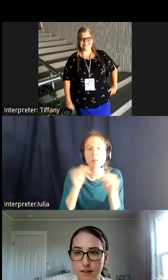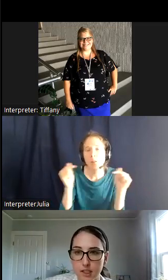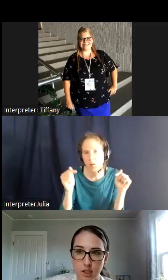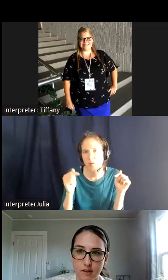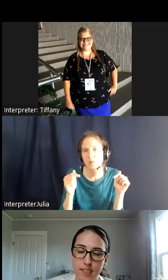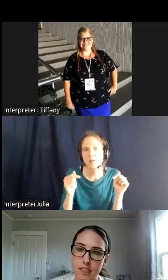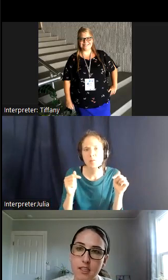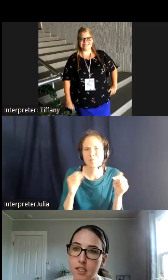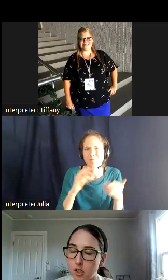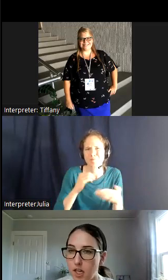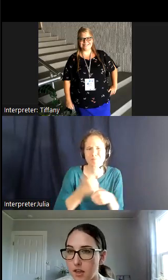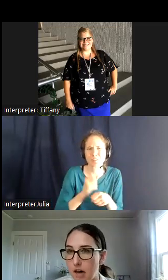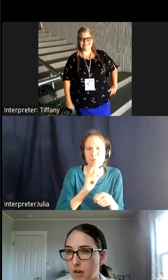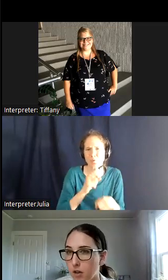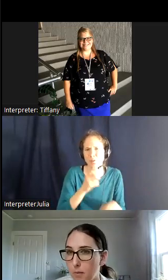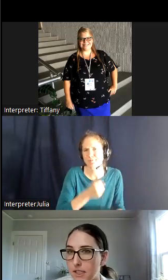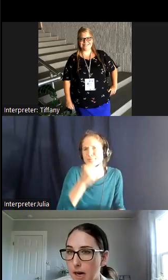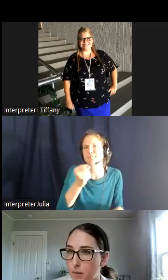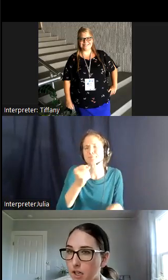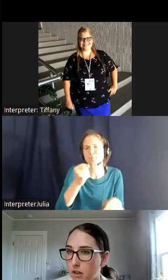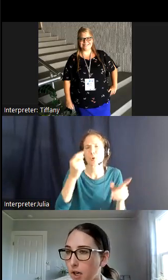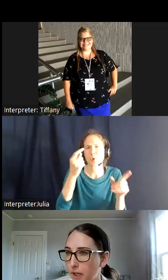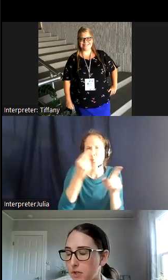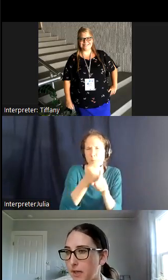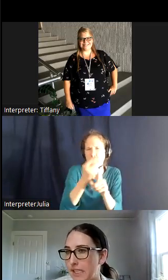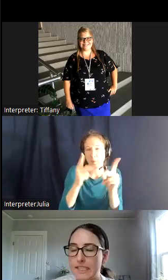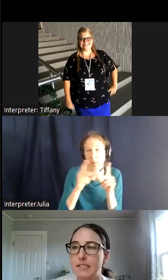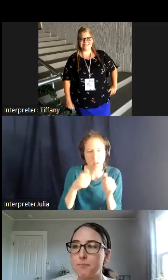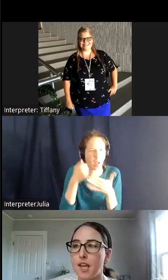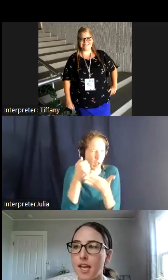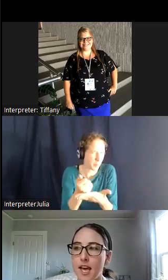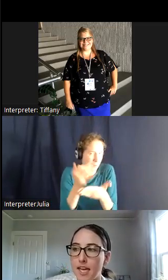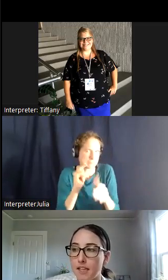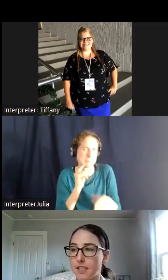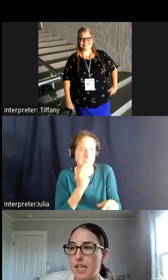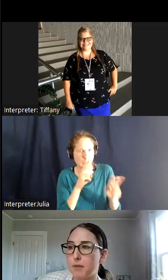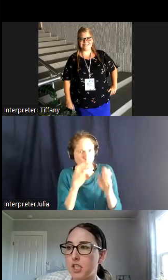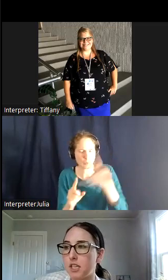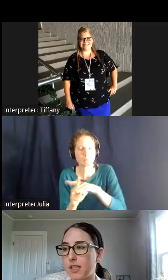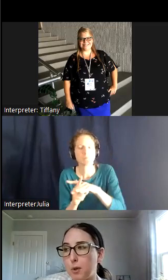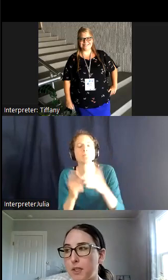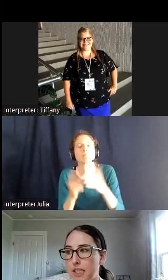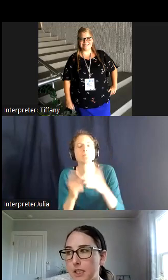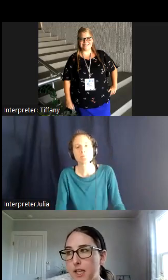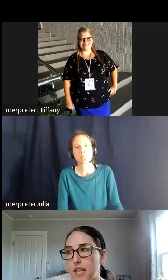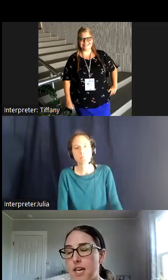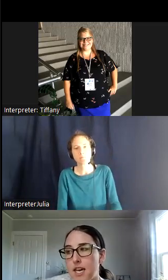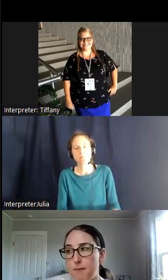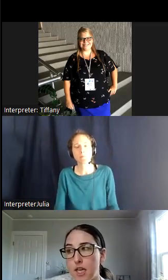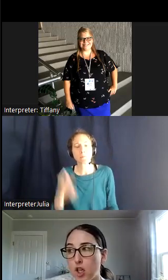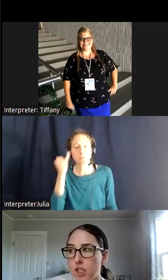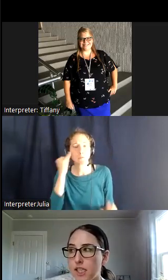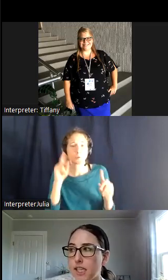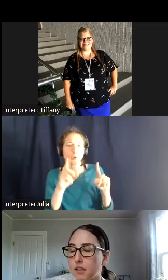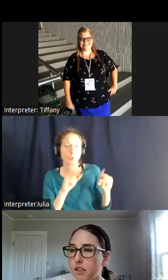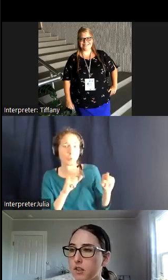level of crisis services and then ensuring that that follow-up is happening on an outpatient basis. And if an established individual presents with